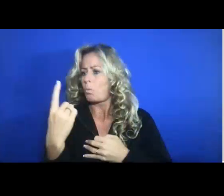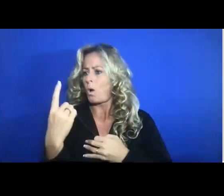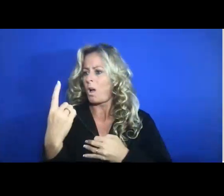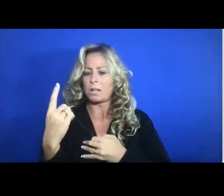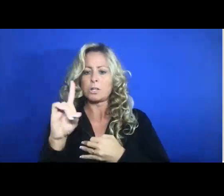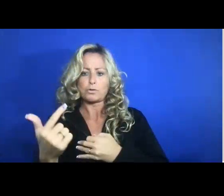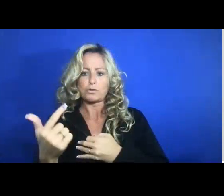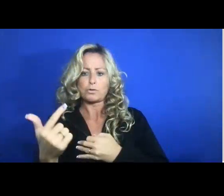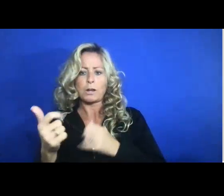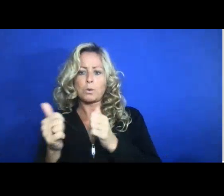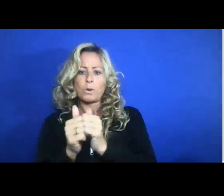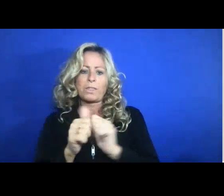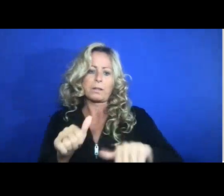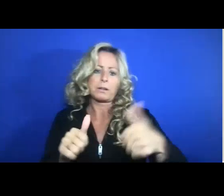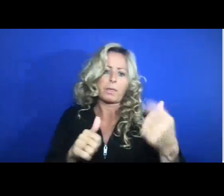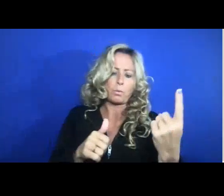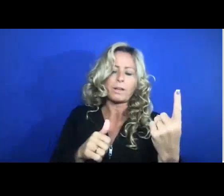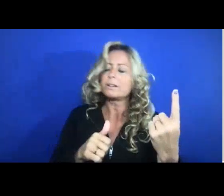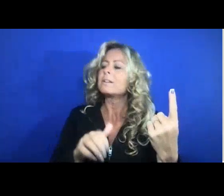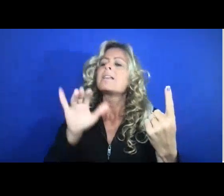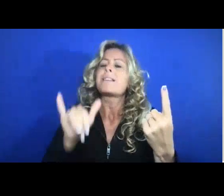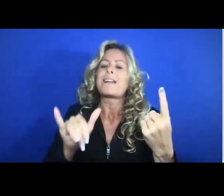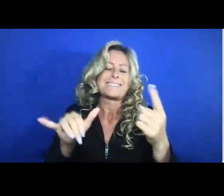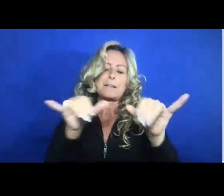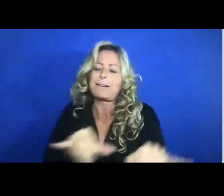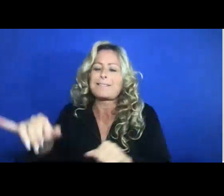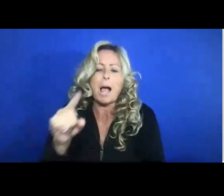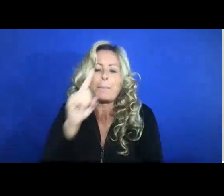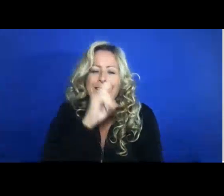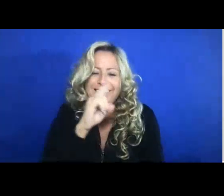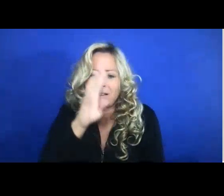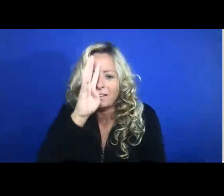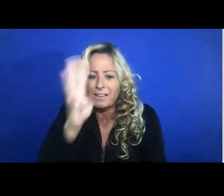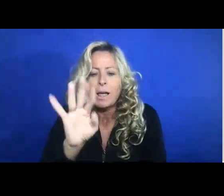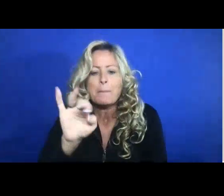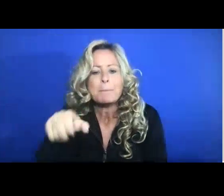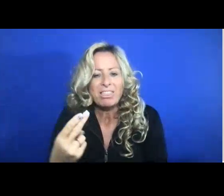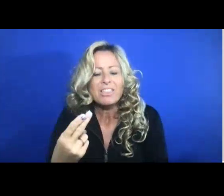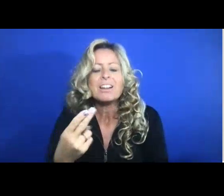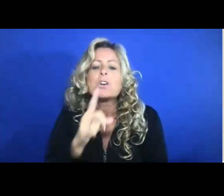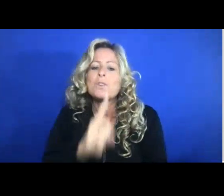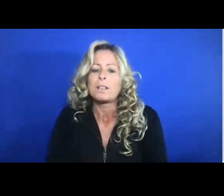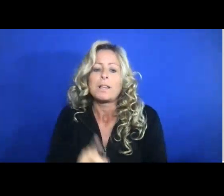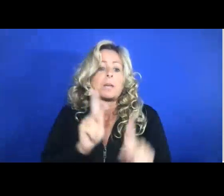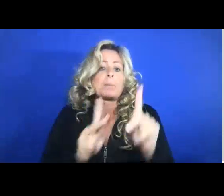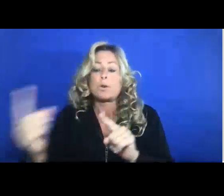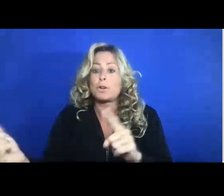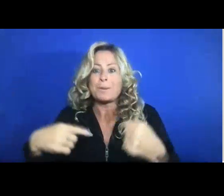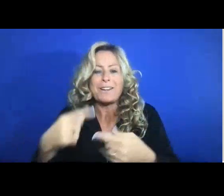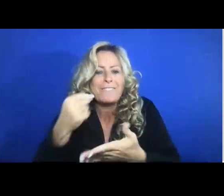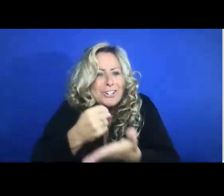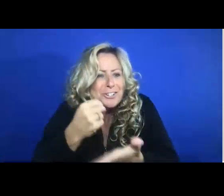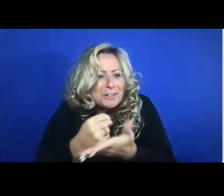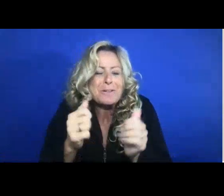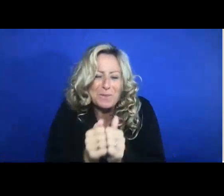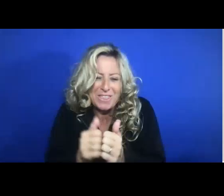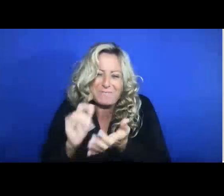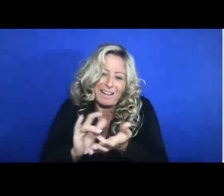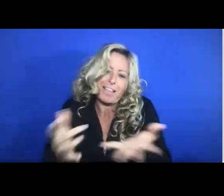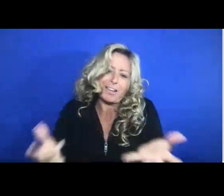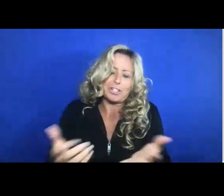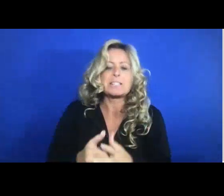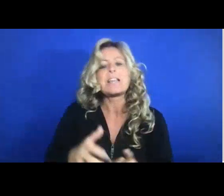for another. This is a really common myth that comes up, and it comes up with people that are coming in for treatment for medications, right?